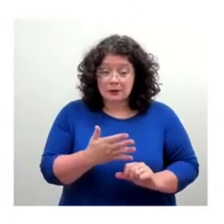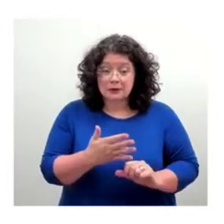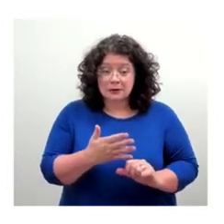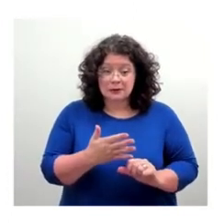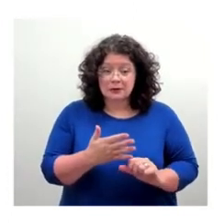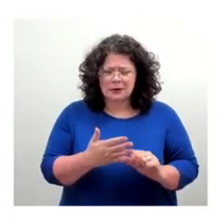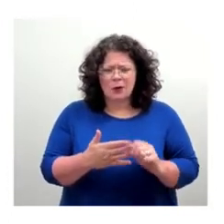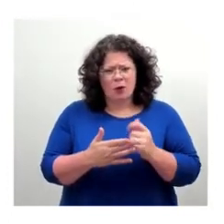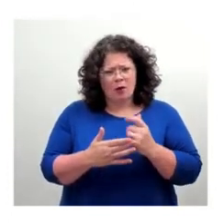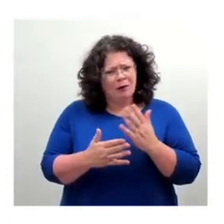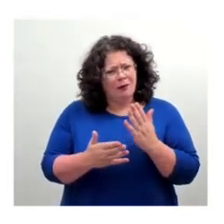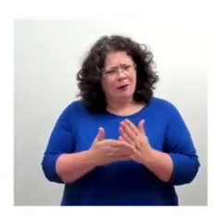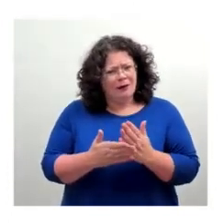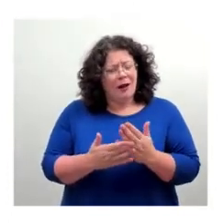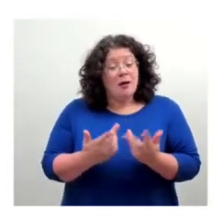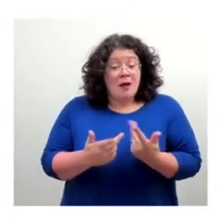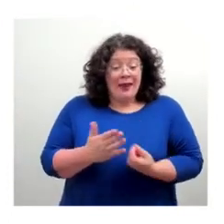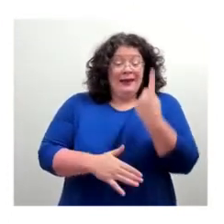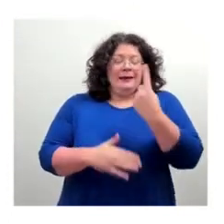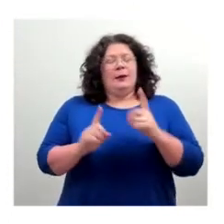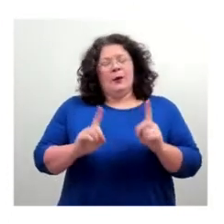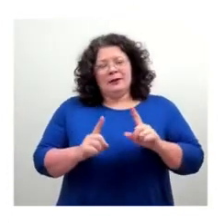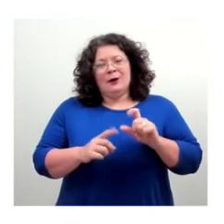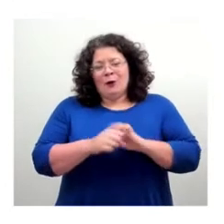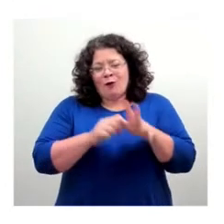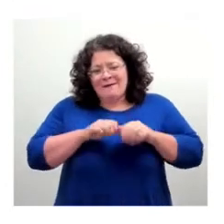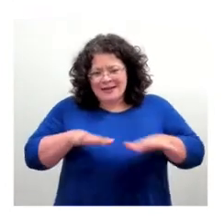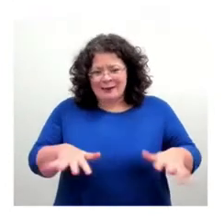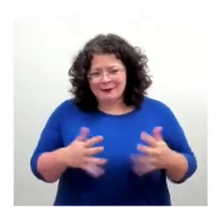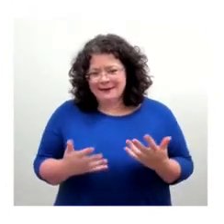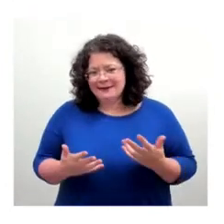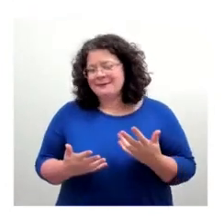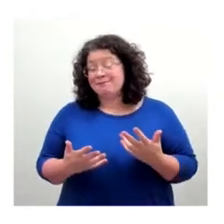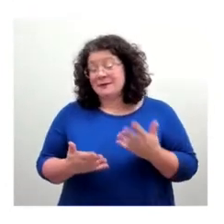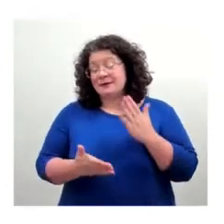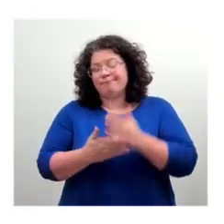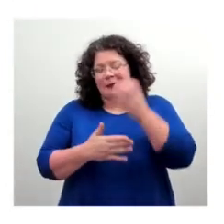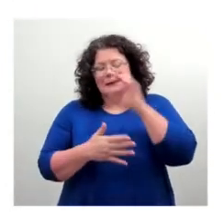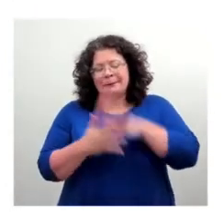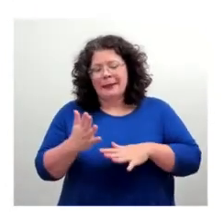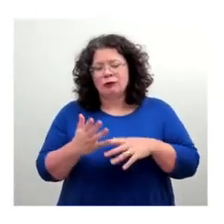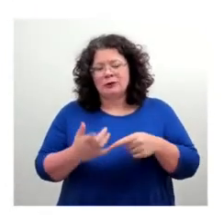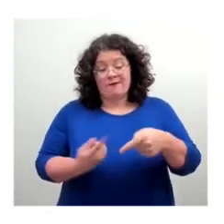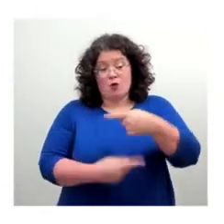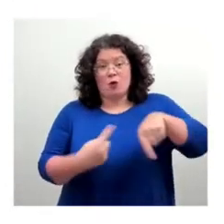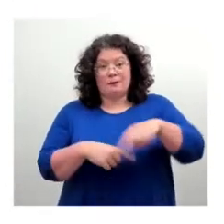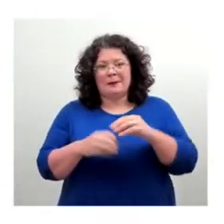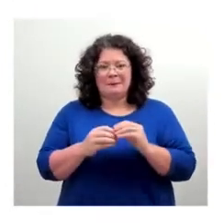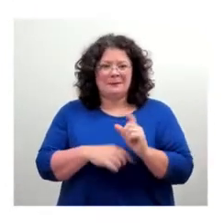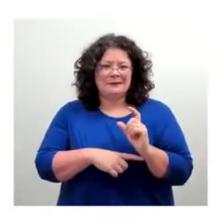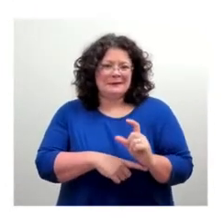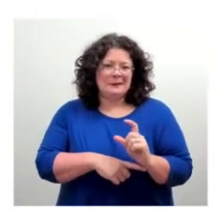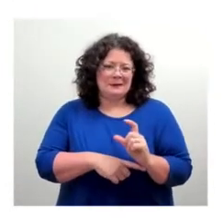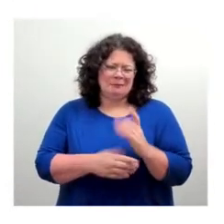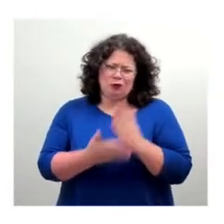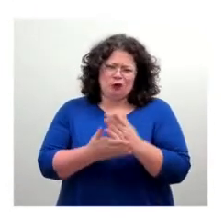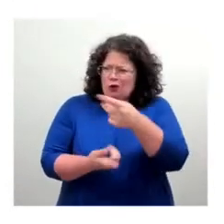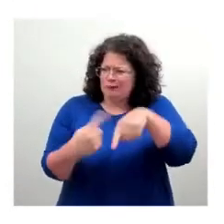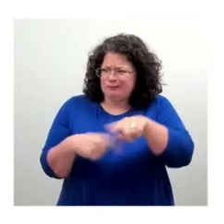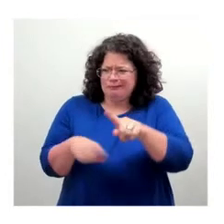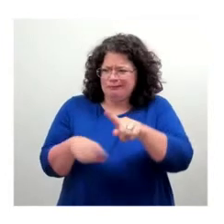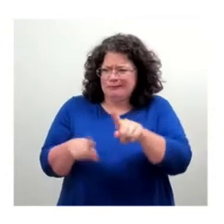lots of changes, and the pace has been quite relentless, and we've had to get used to new ways of working, and sort of those things that were